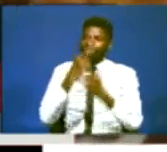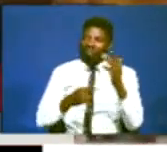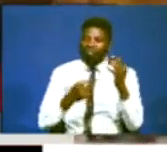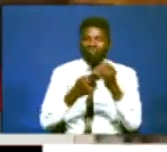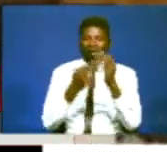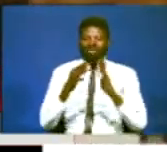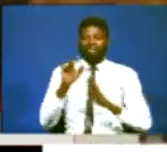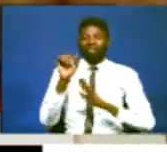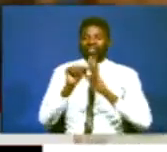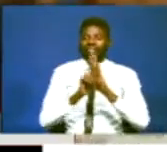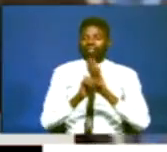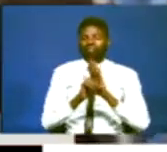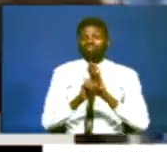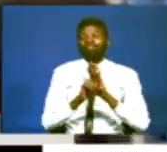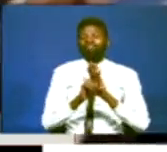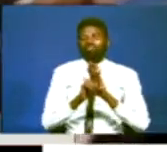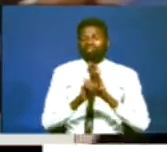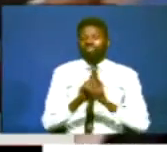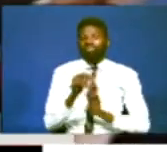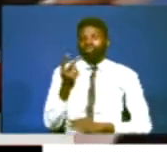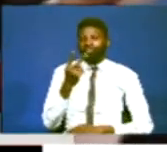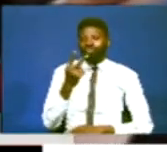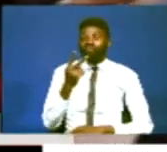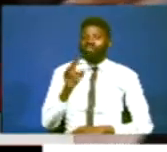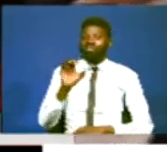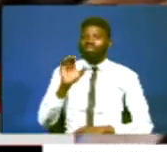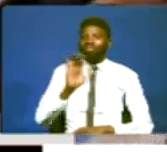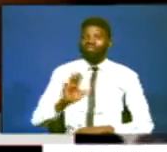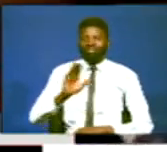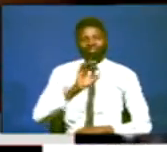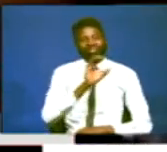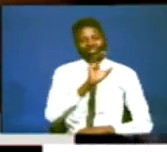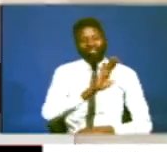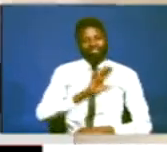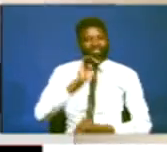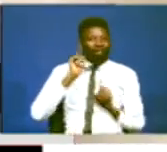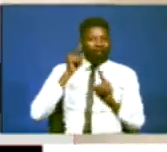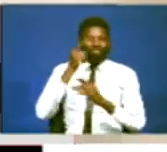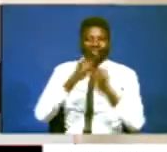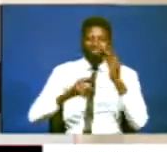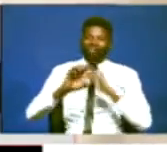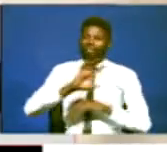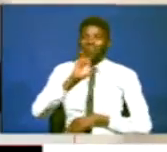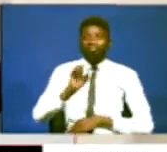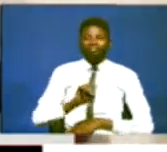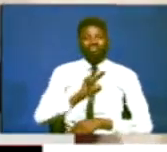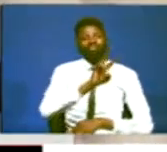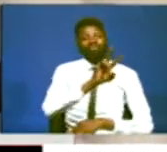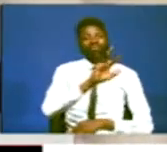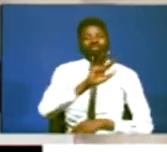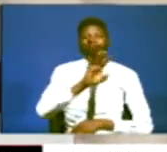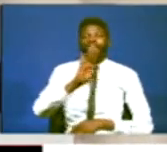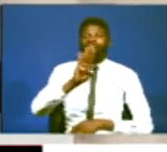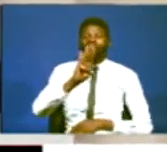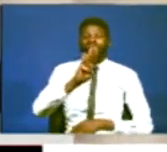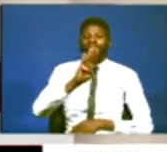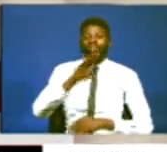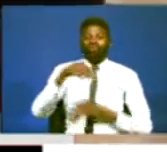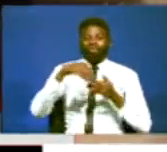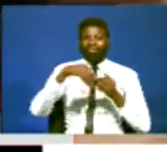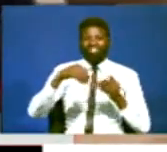between the two continents. The summit proposed to invest in Africa $25 billion annually over the next